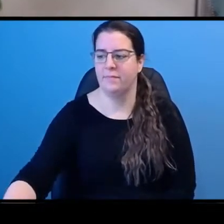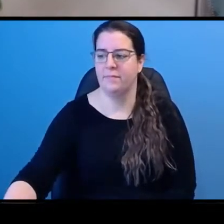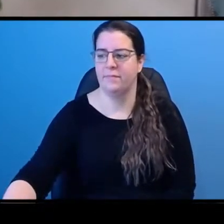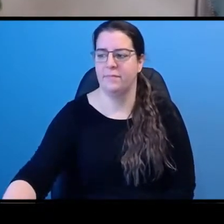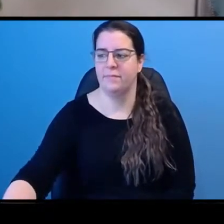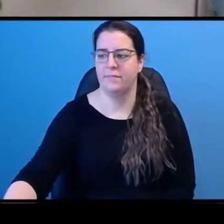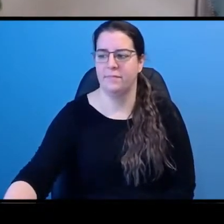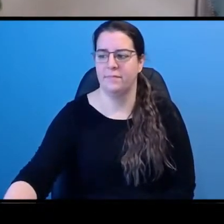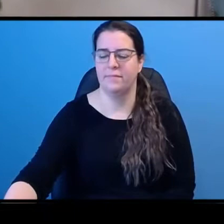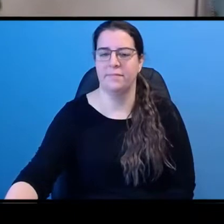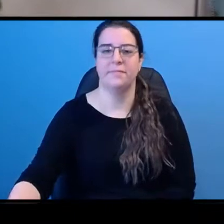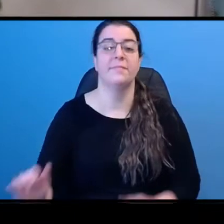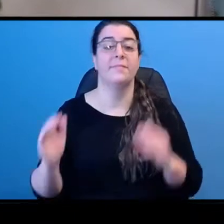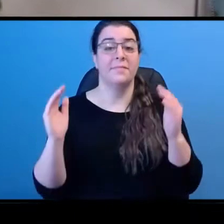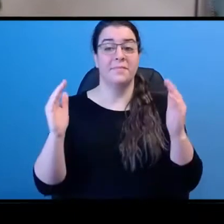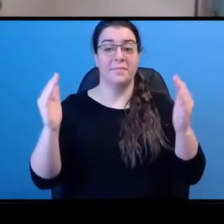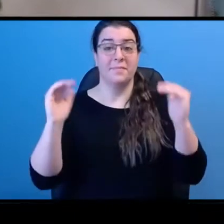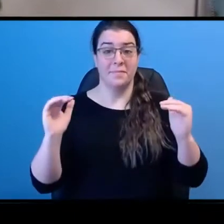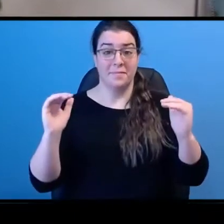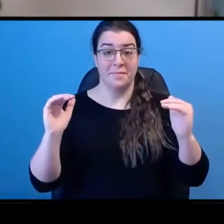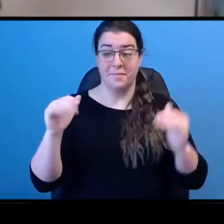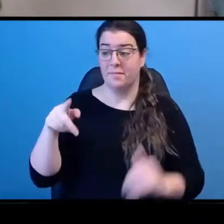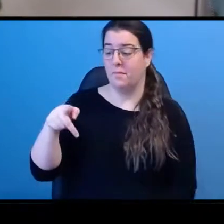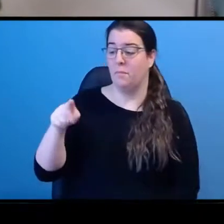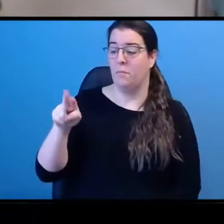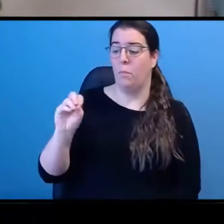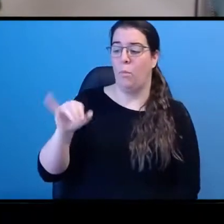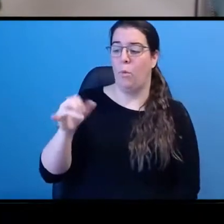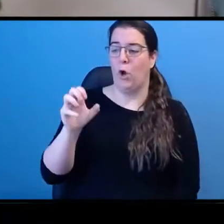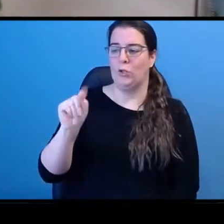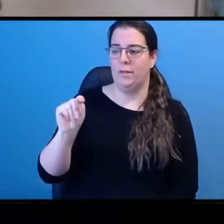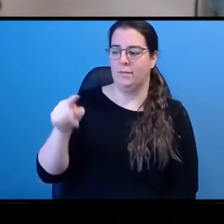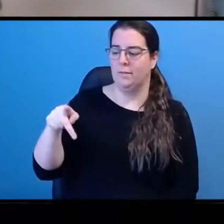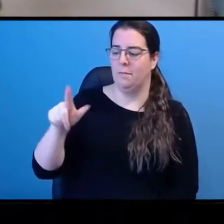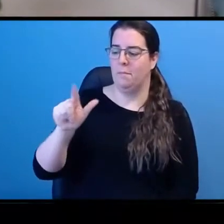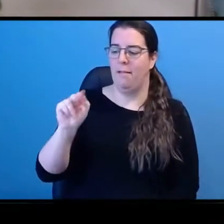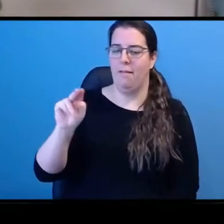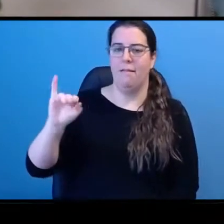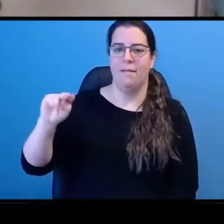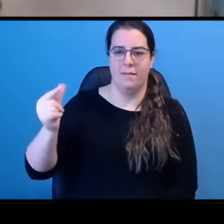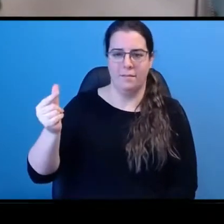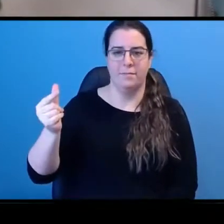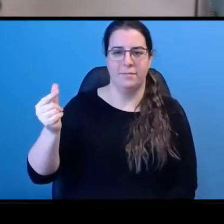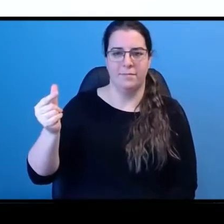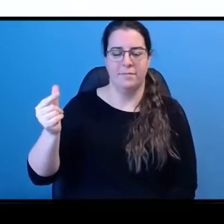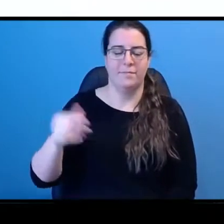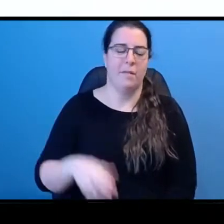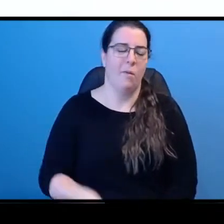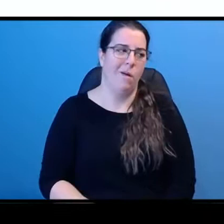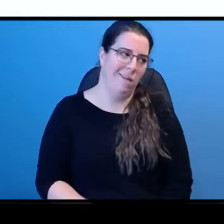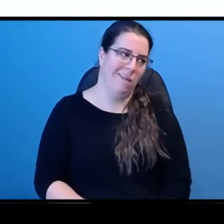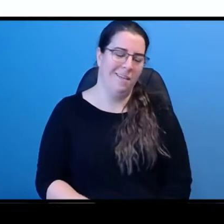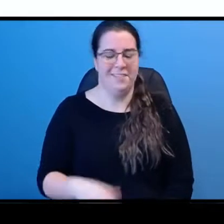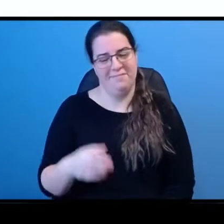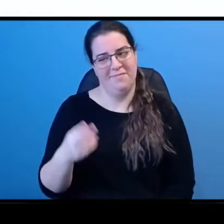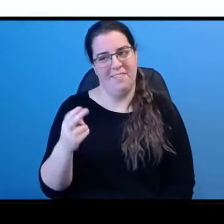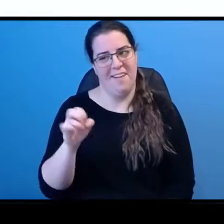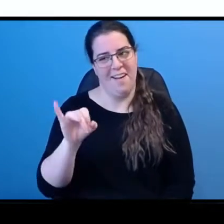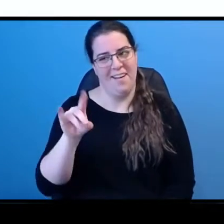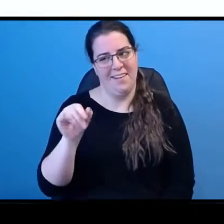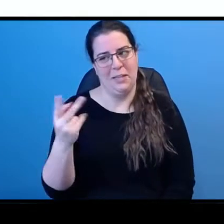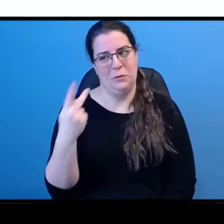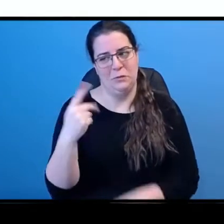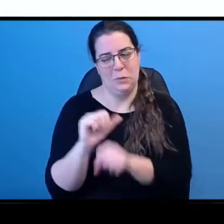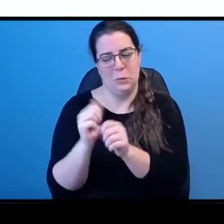Doing this workshop with you, Heidi, sometimes reminds me of all the things I do wrong when I grant write. Project planning. So